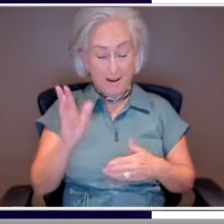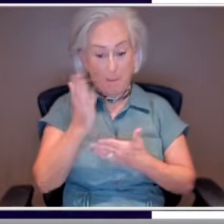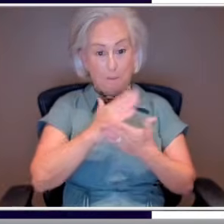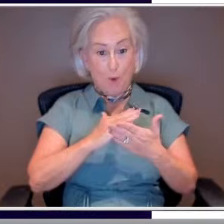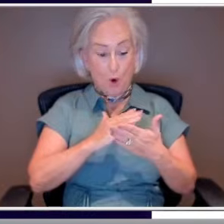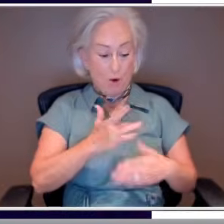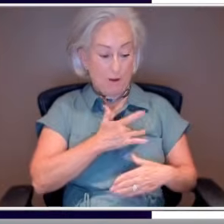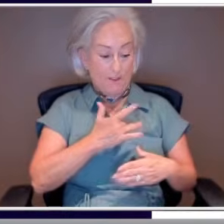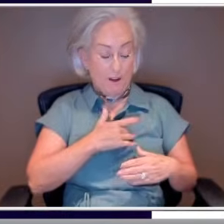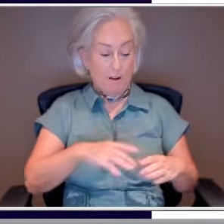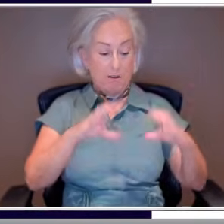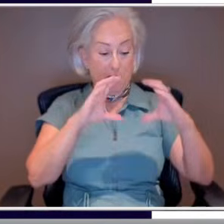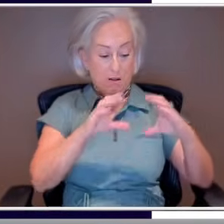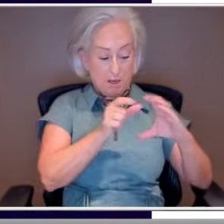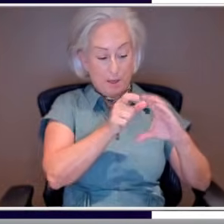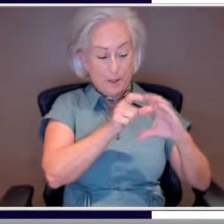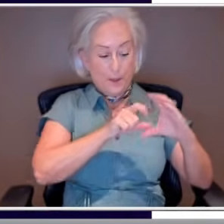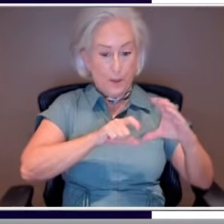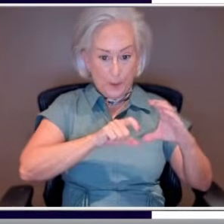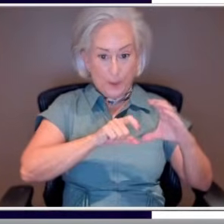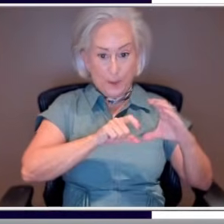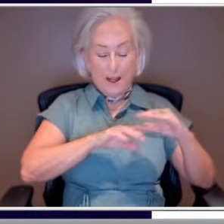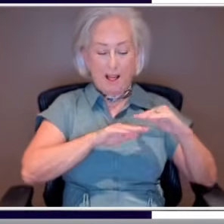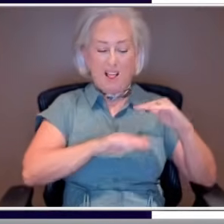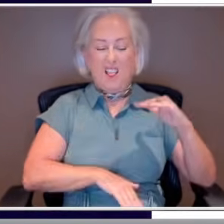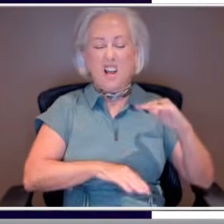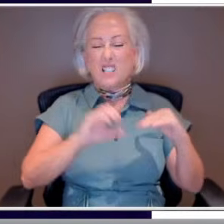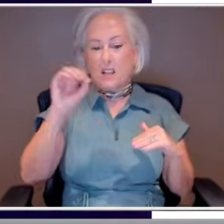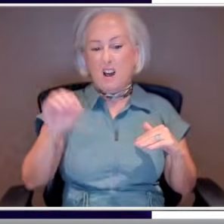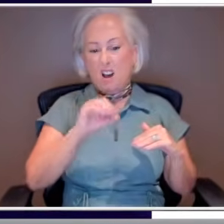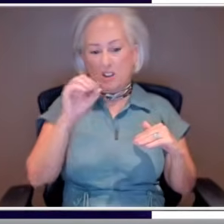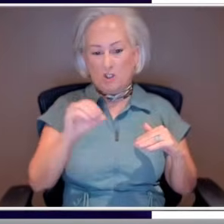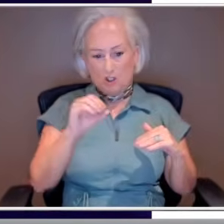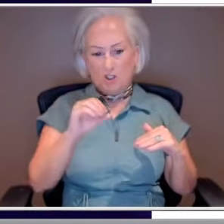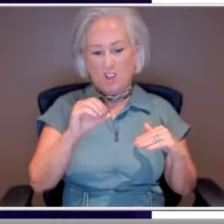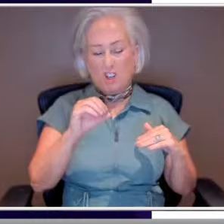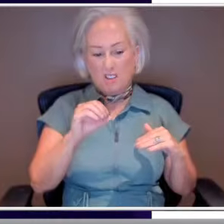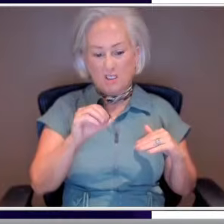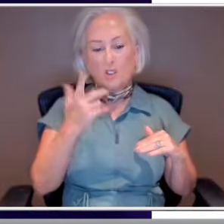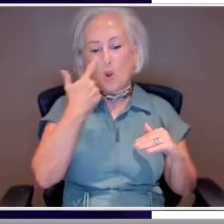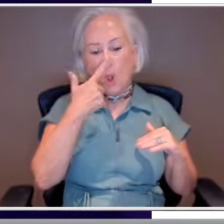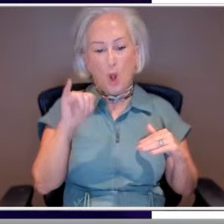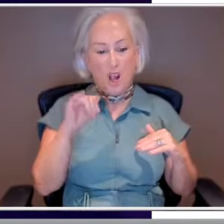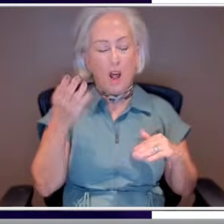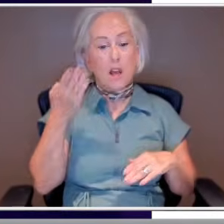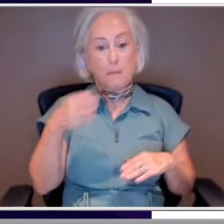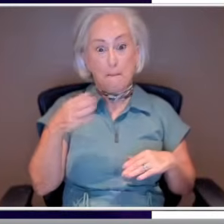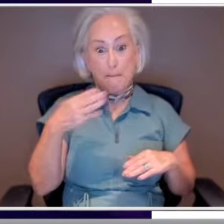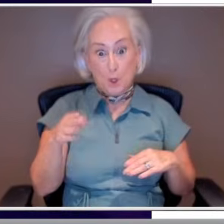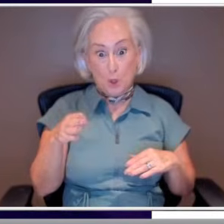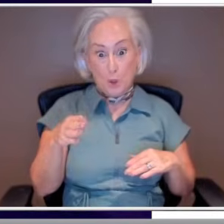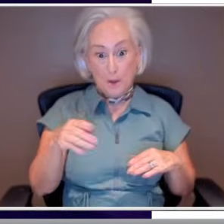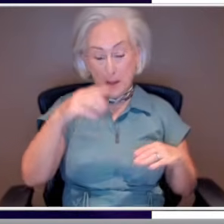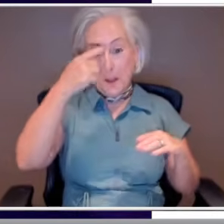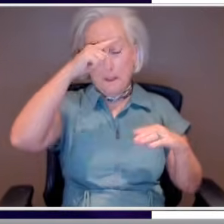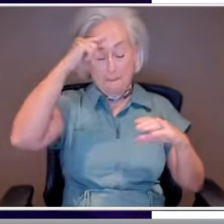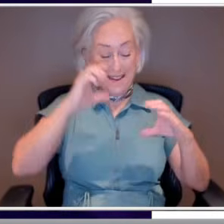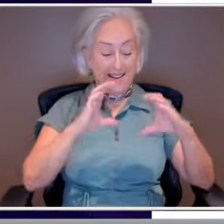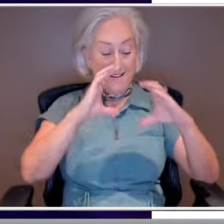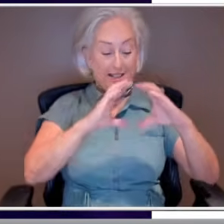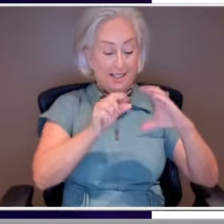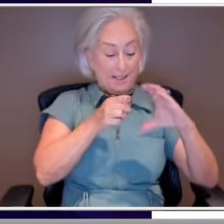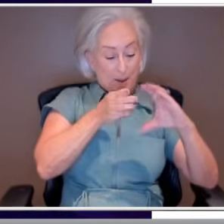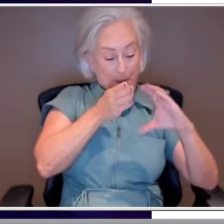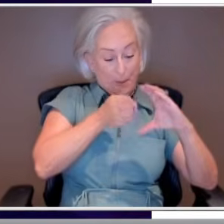bluer than the bright red blood that you see on the left side. And because of that hole, and because of that narrowing, when the right